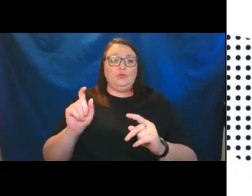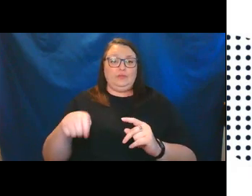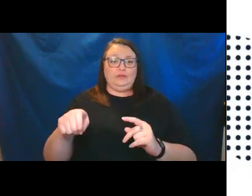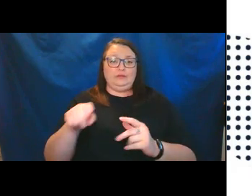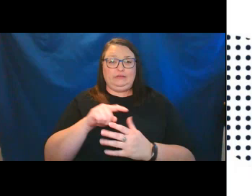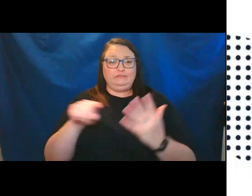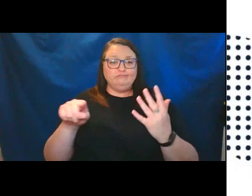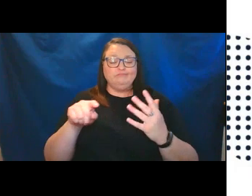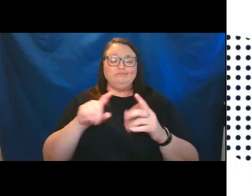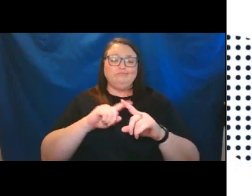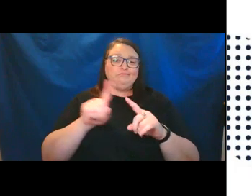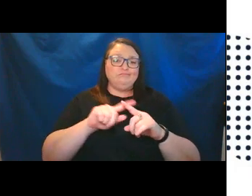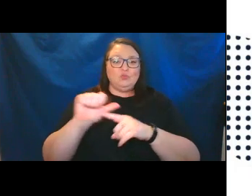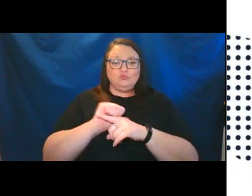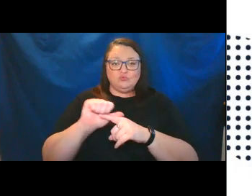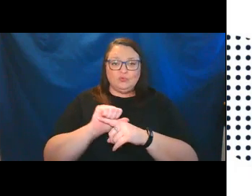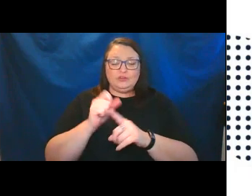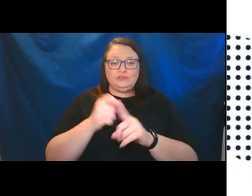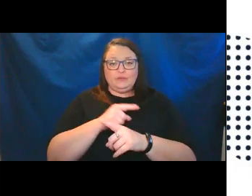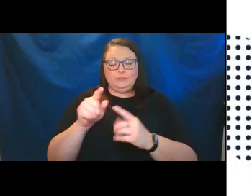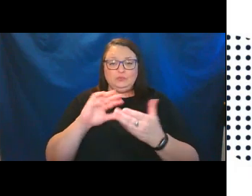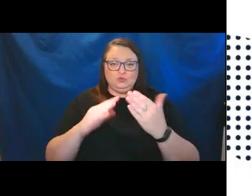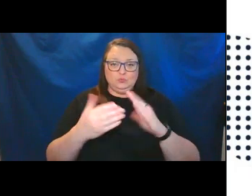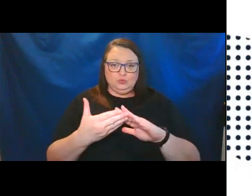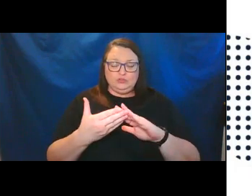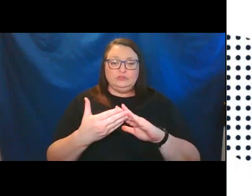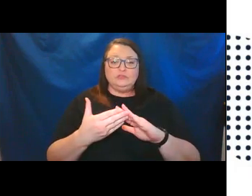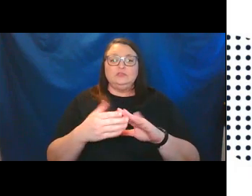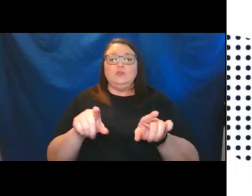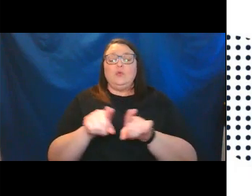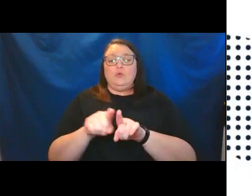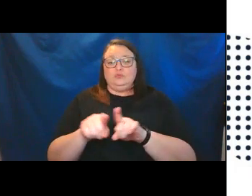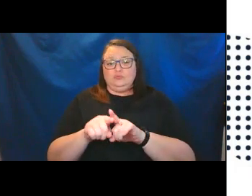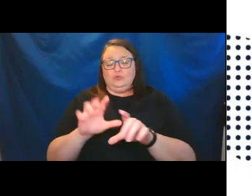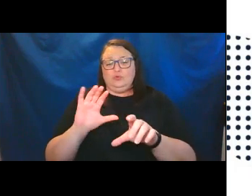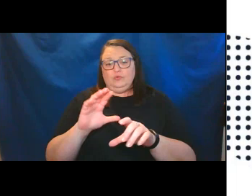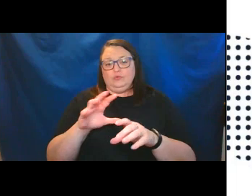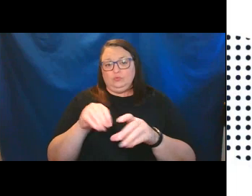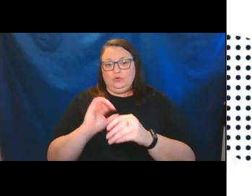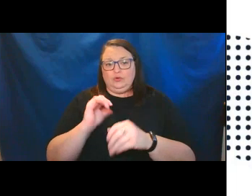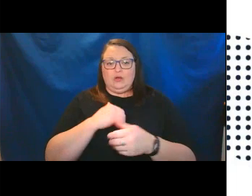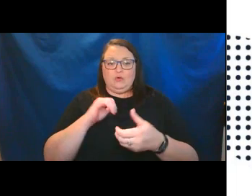from these specific communities and within our partners network as well.